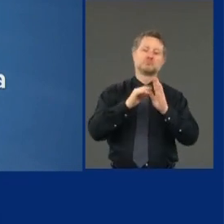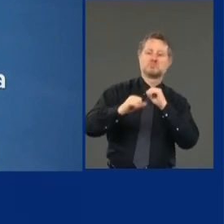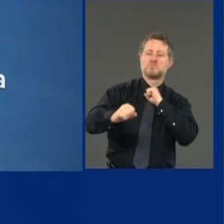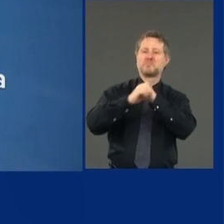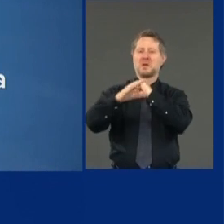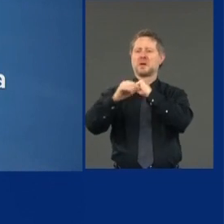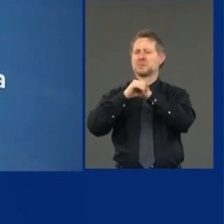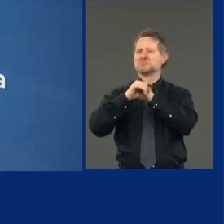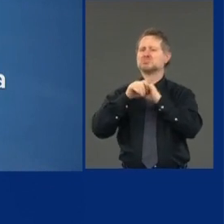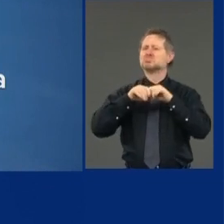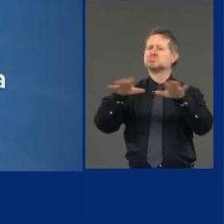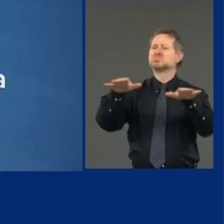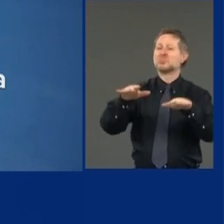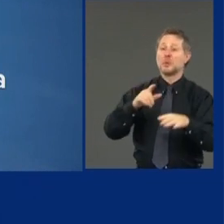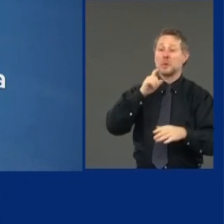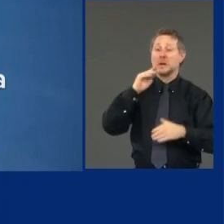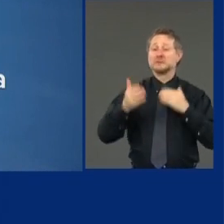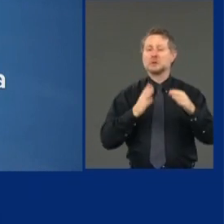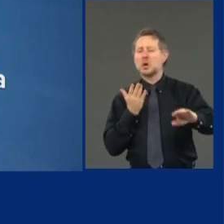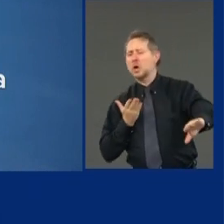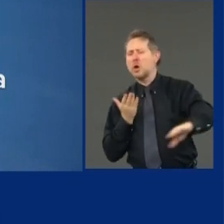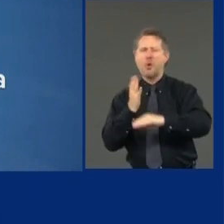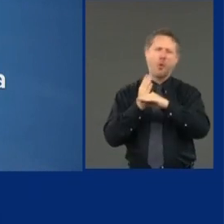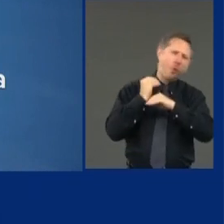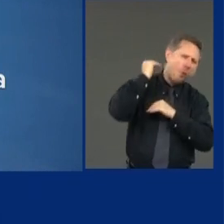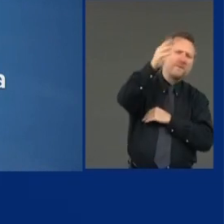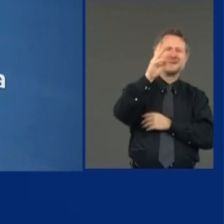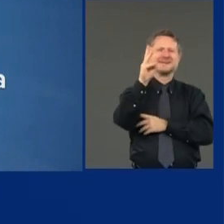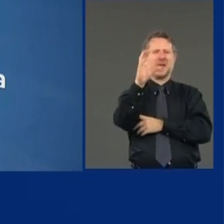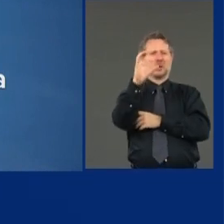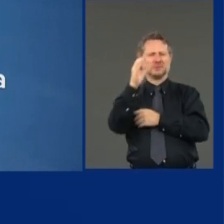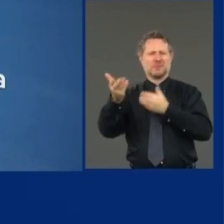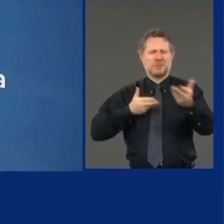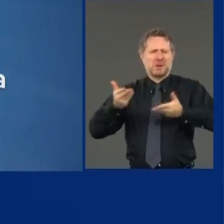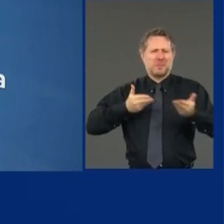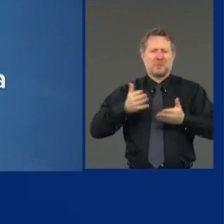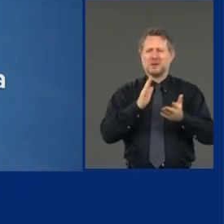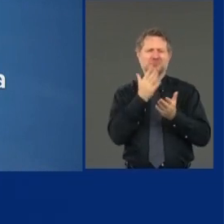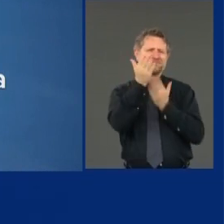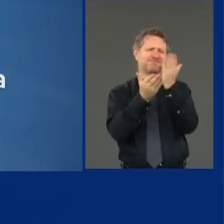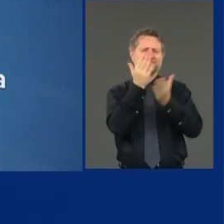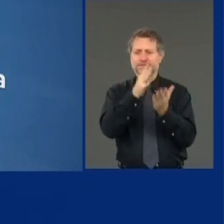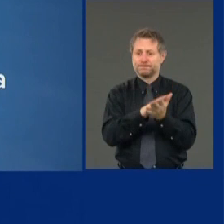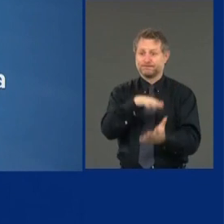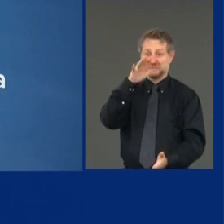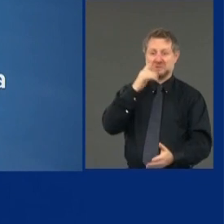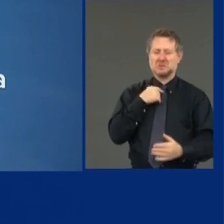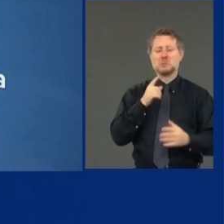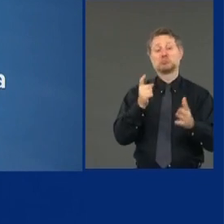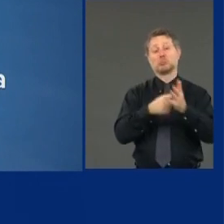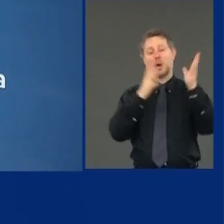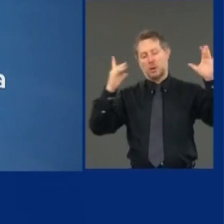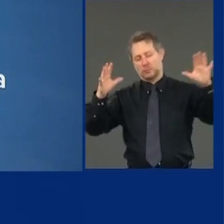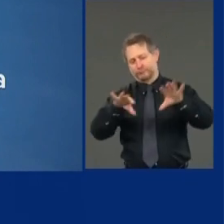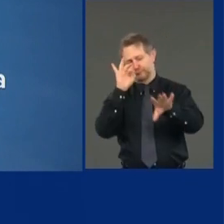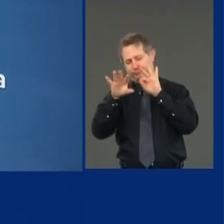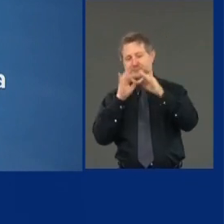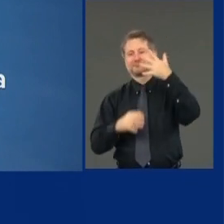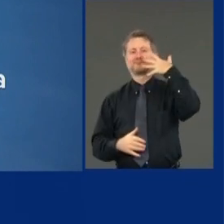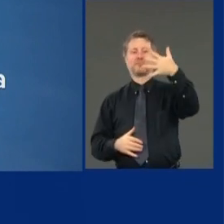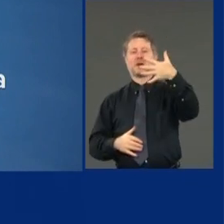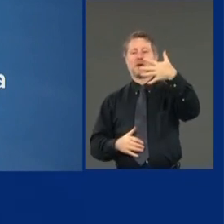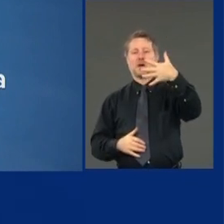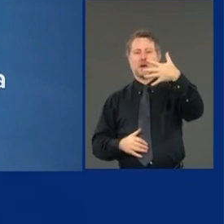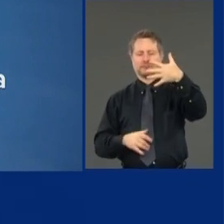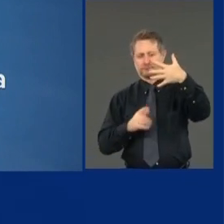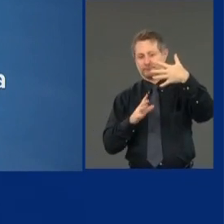submissions for videos. We showed you the 5 finalists that are now open for